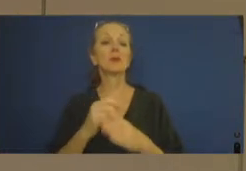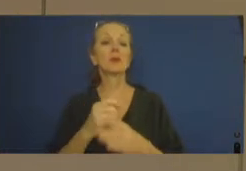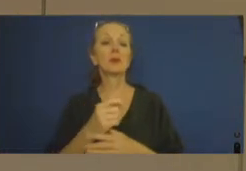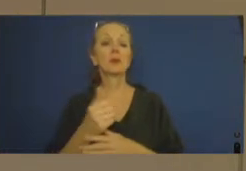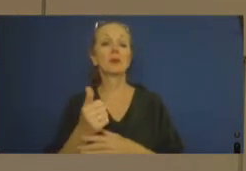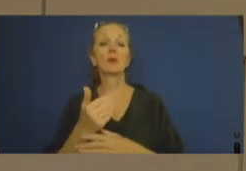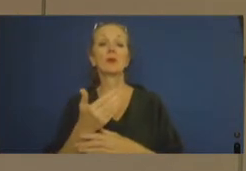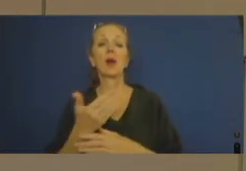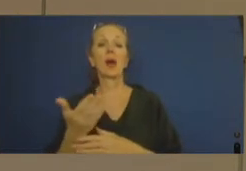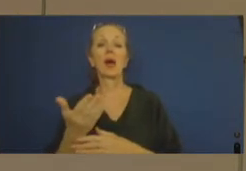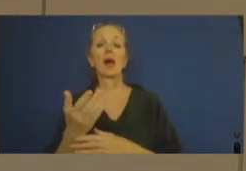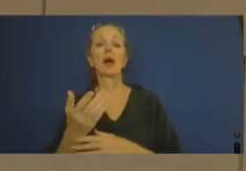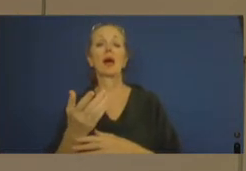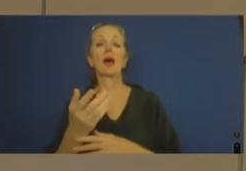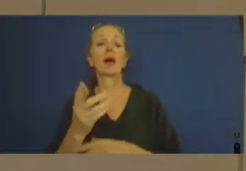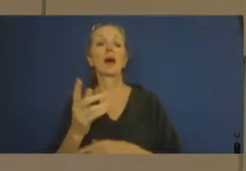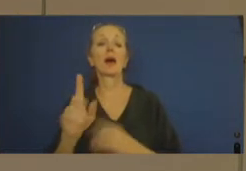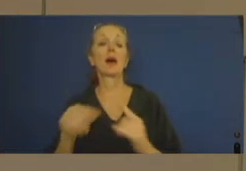until